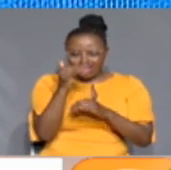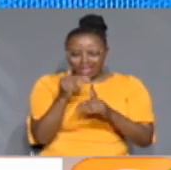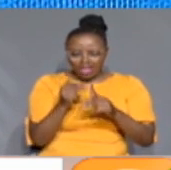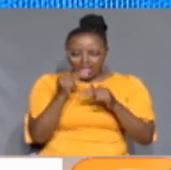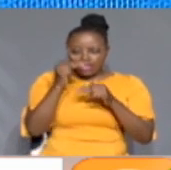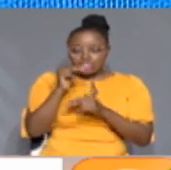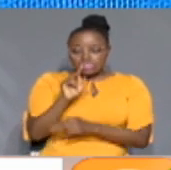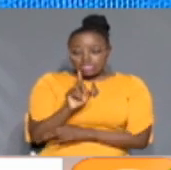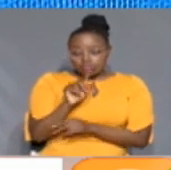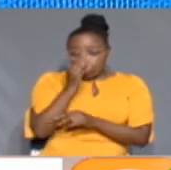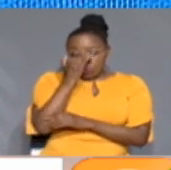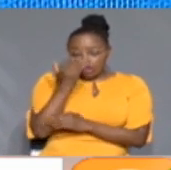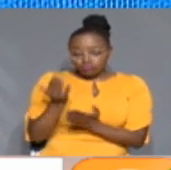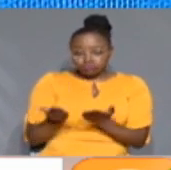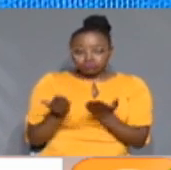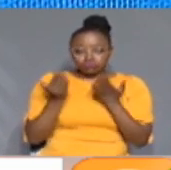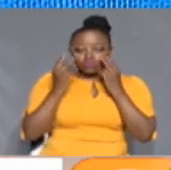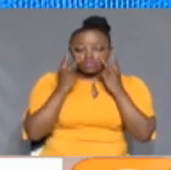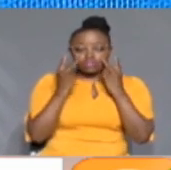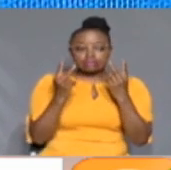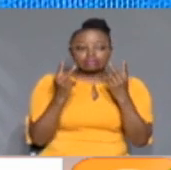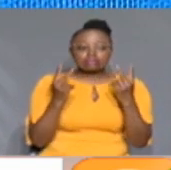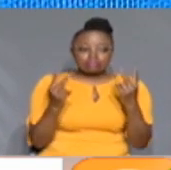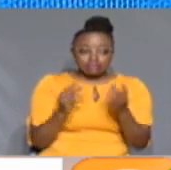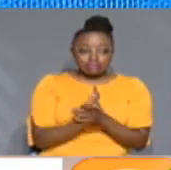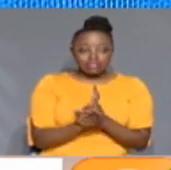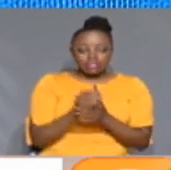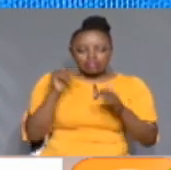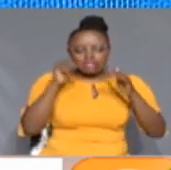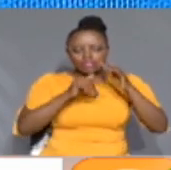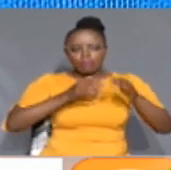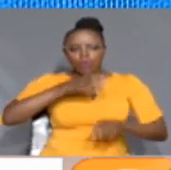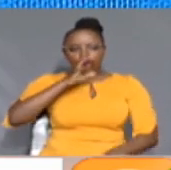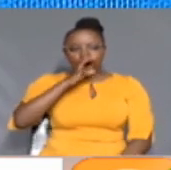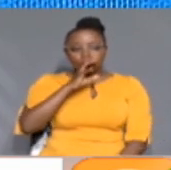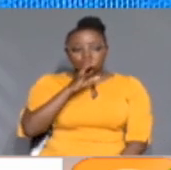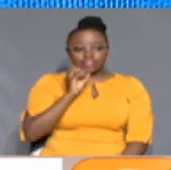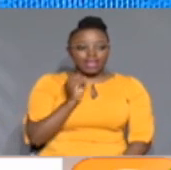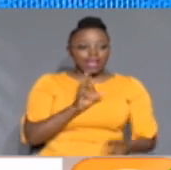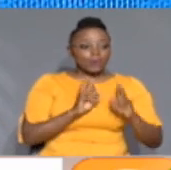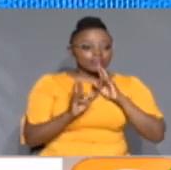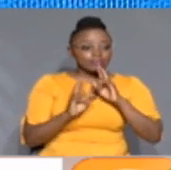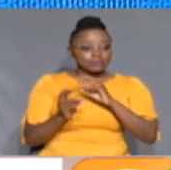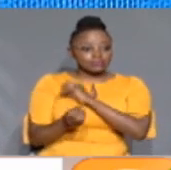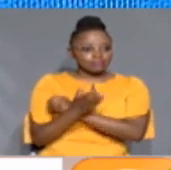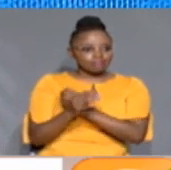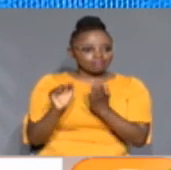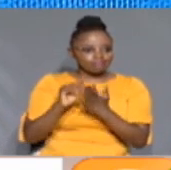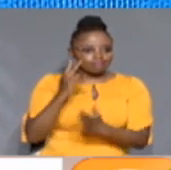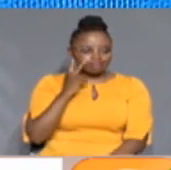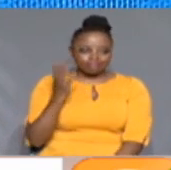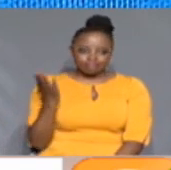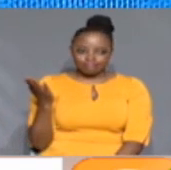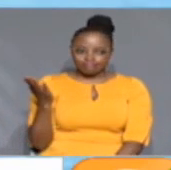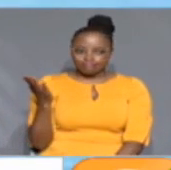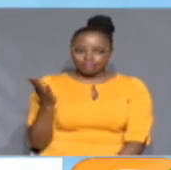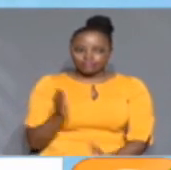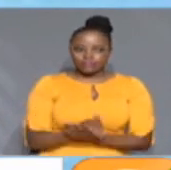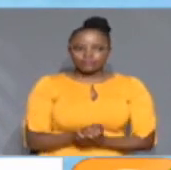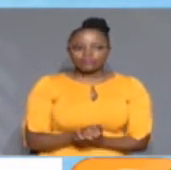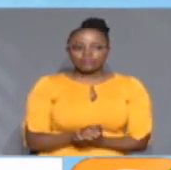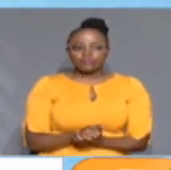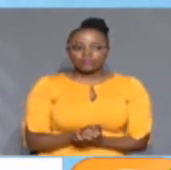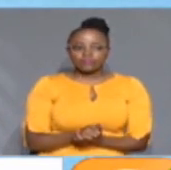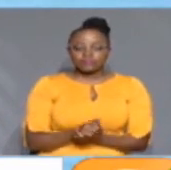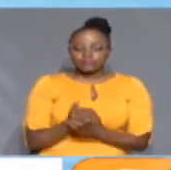are set to help improve visibility in the deep waters. Raquel Moigai with that report.